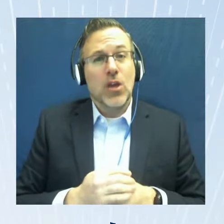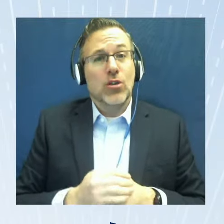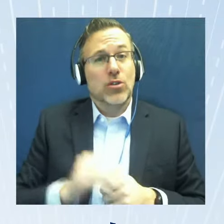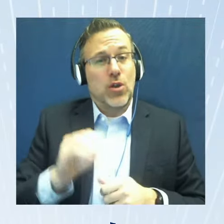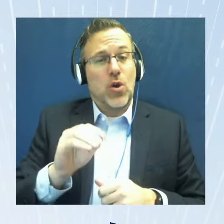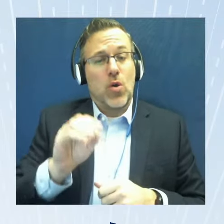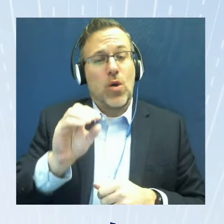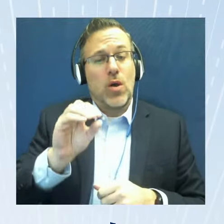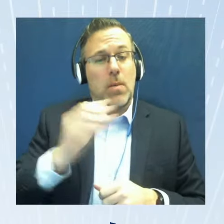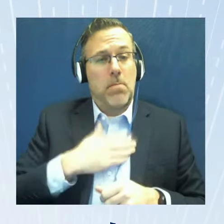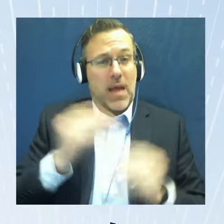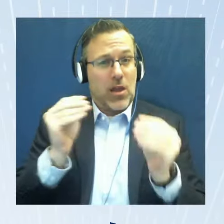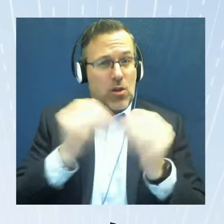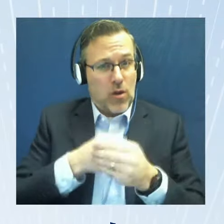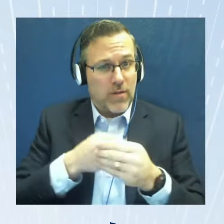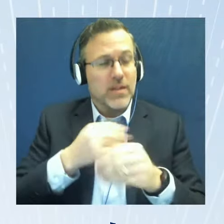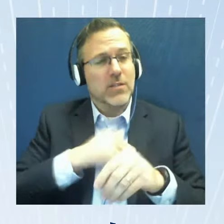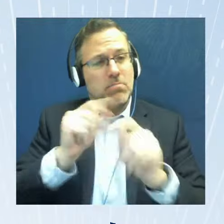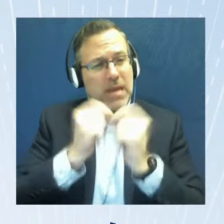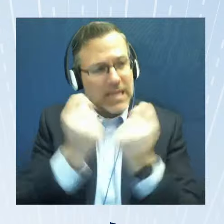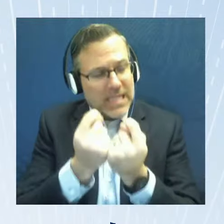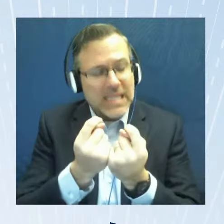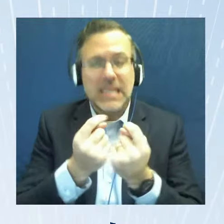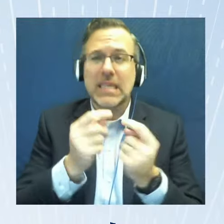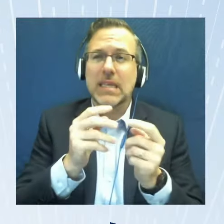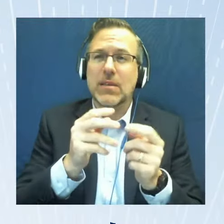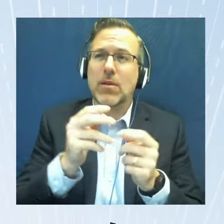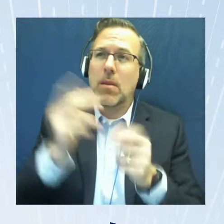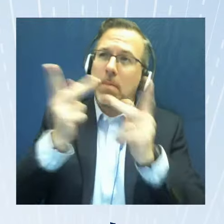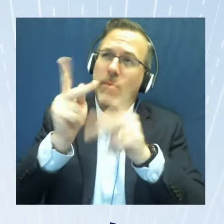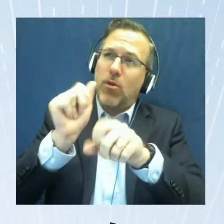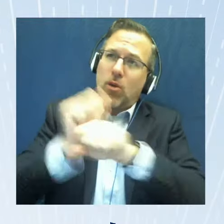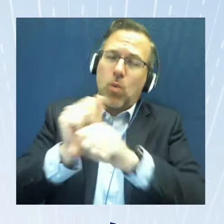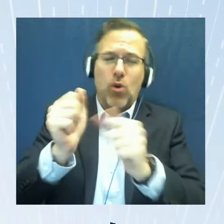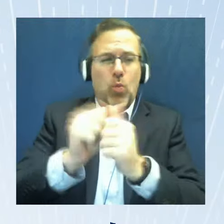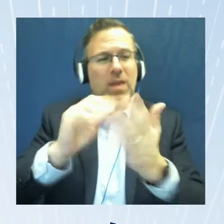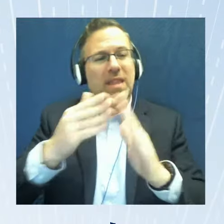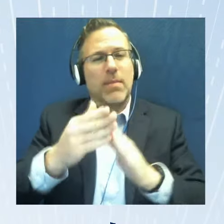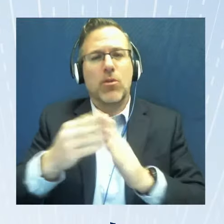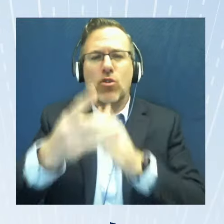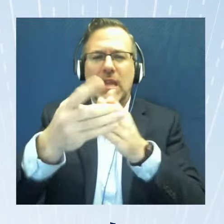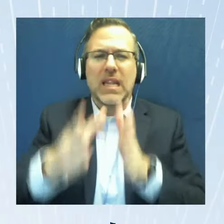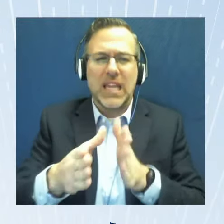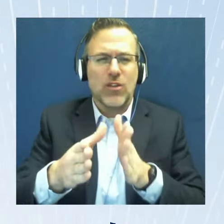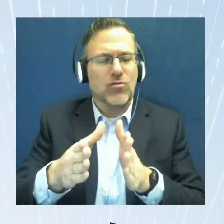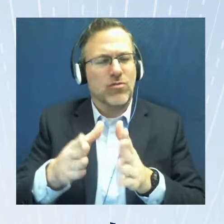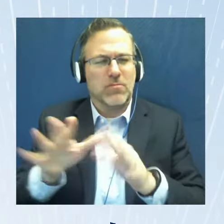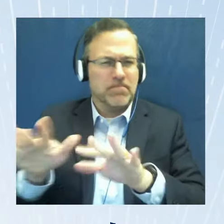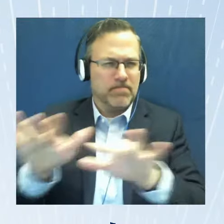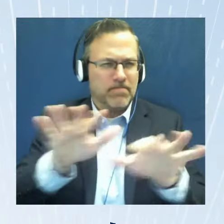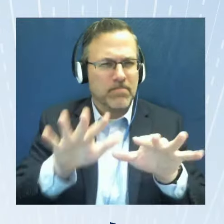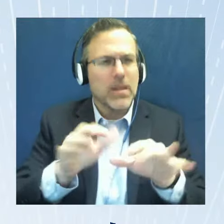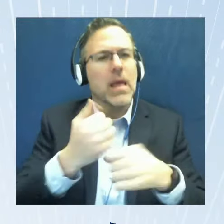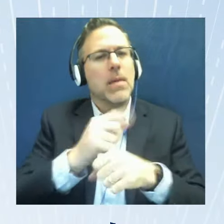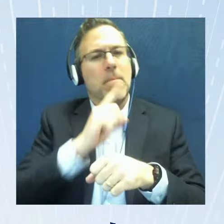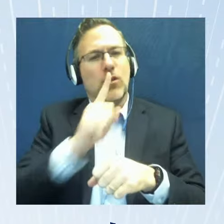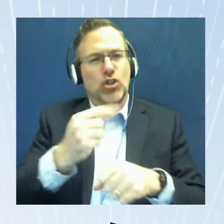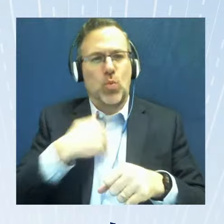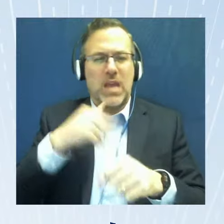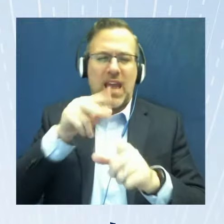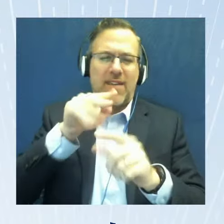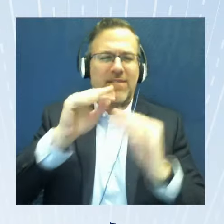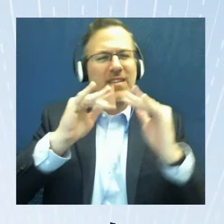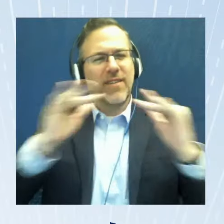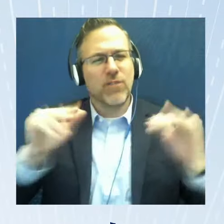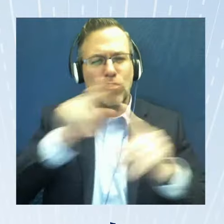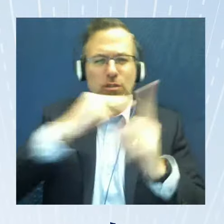Engagement and a dedicated team of liaisons who work with community leaders at all levels to make sure that the diverse perspectives and localized needs